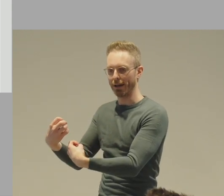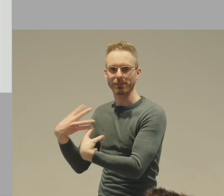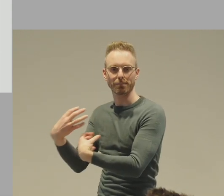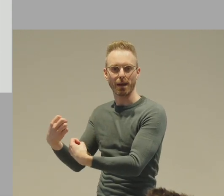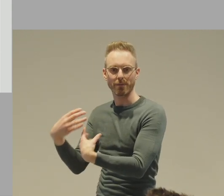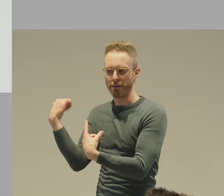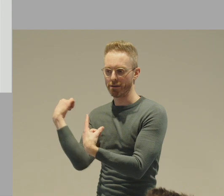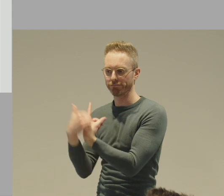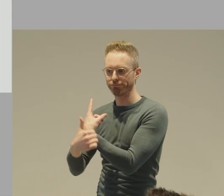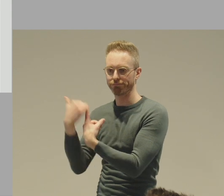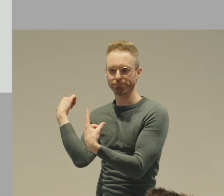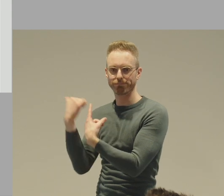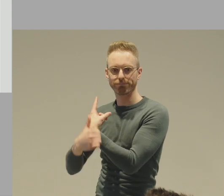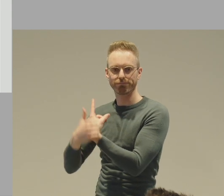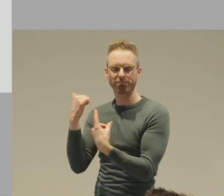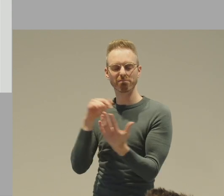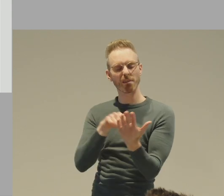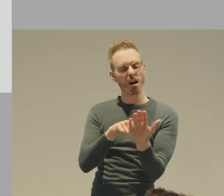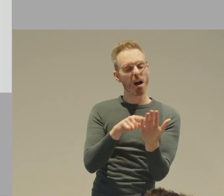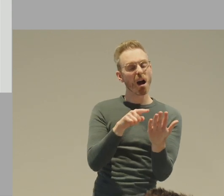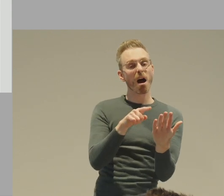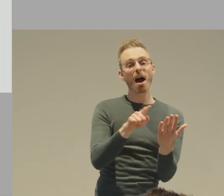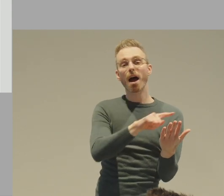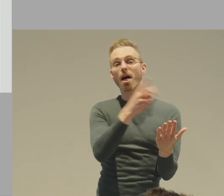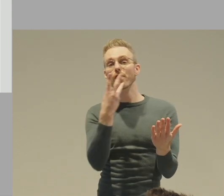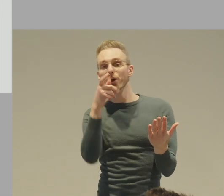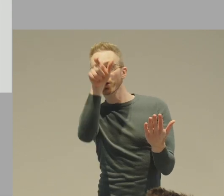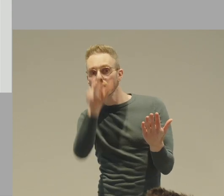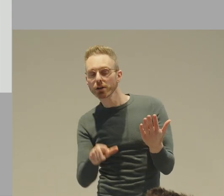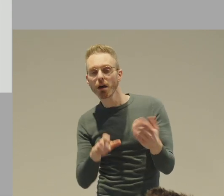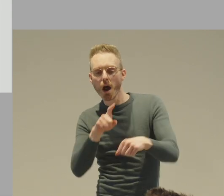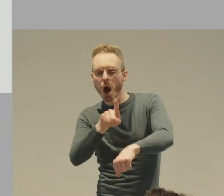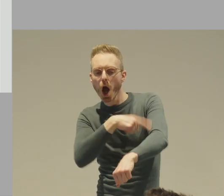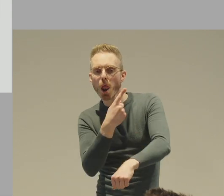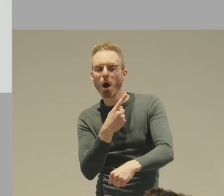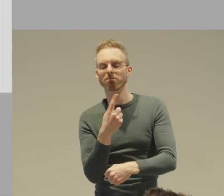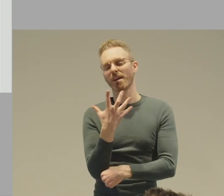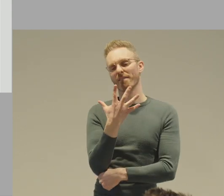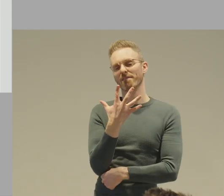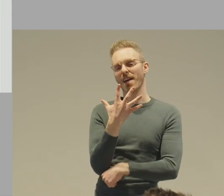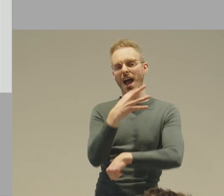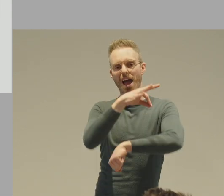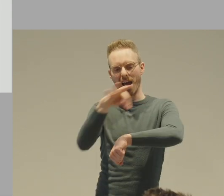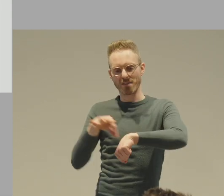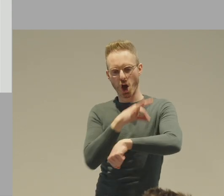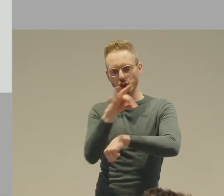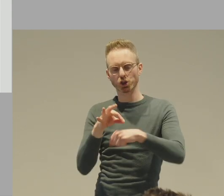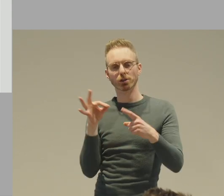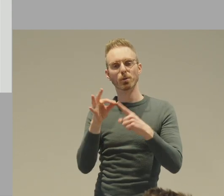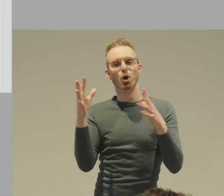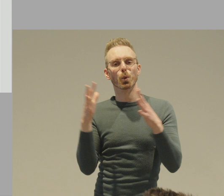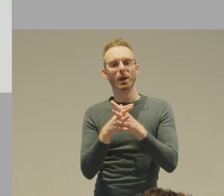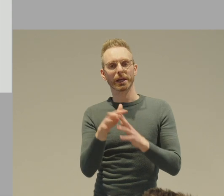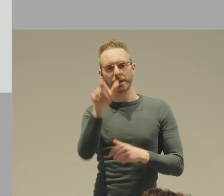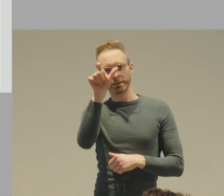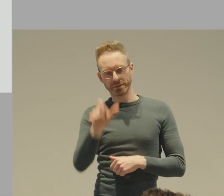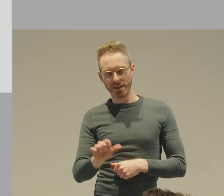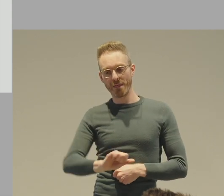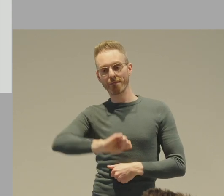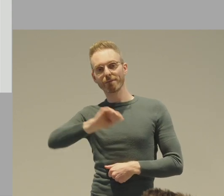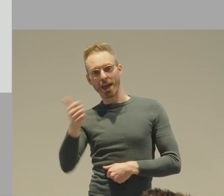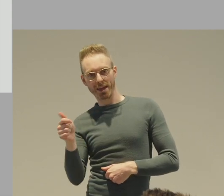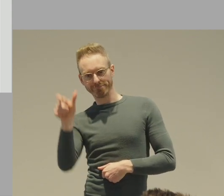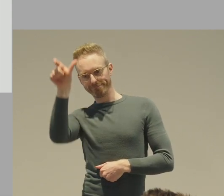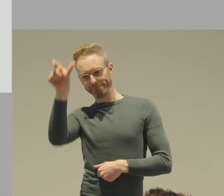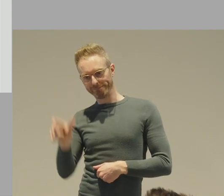hours. During this activity, is the support worker directed and supervised by you, and why? You always have to answer